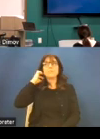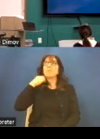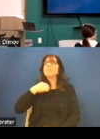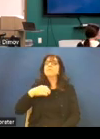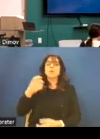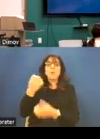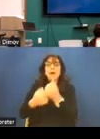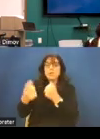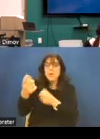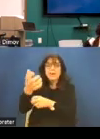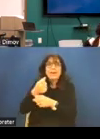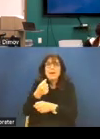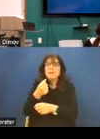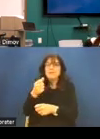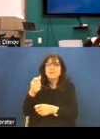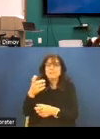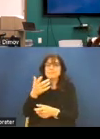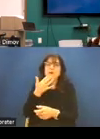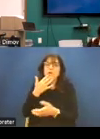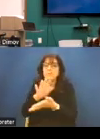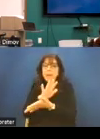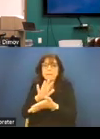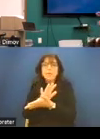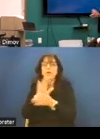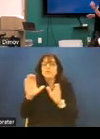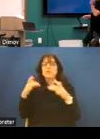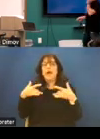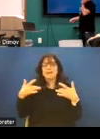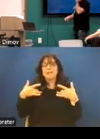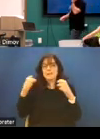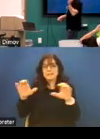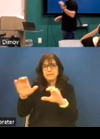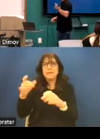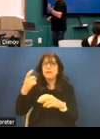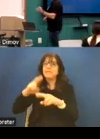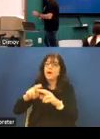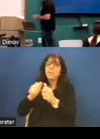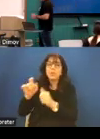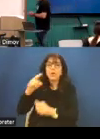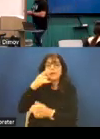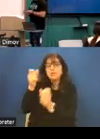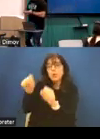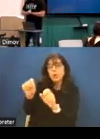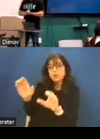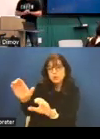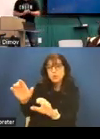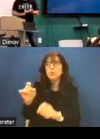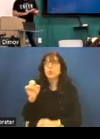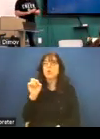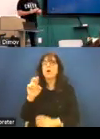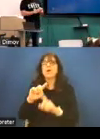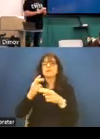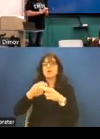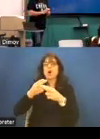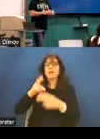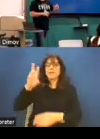Everybody grab a piece of colored paper. We're going to do this little activity, something fun you can do with your kids if you want to. It's called